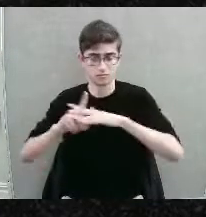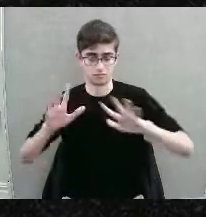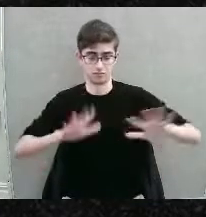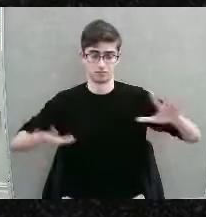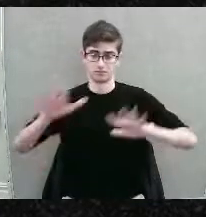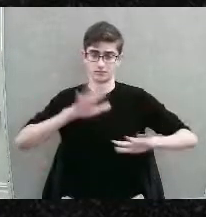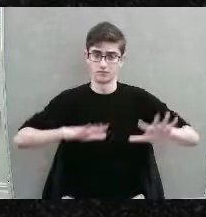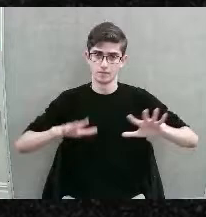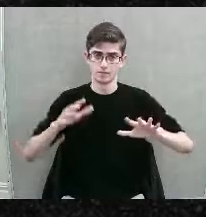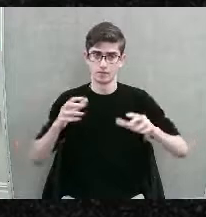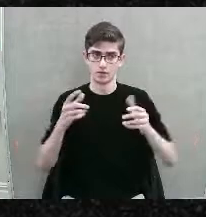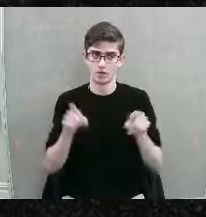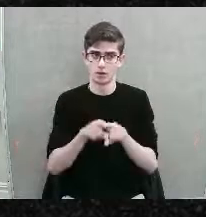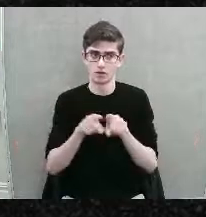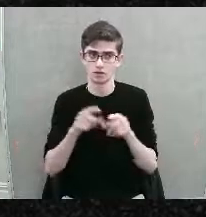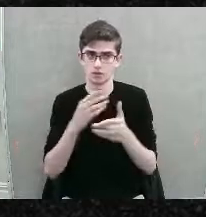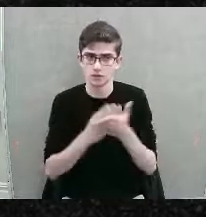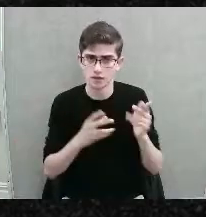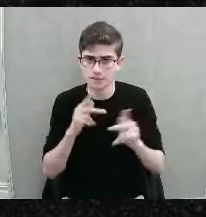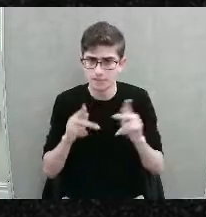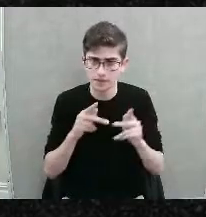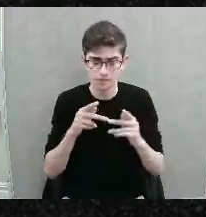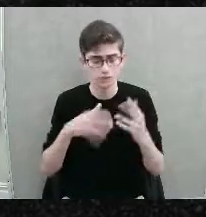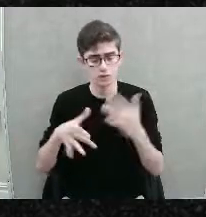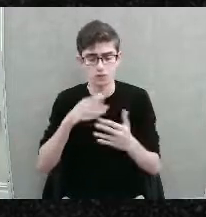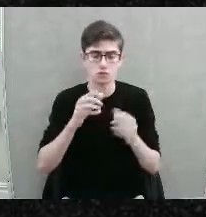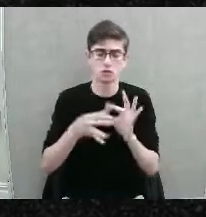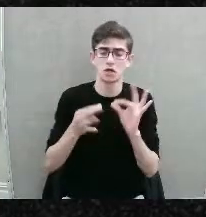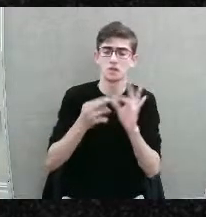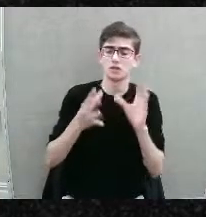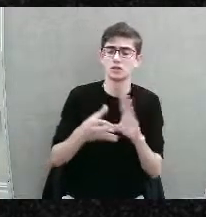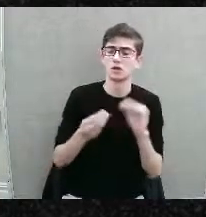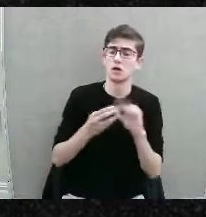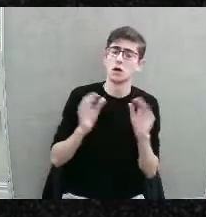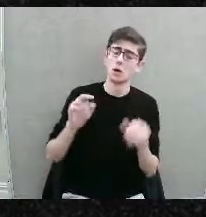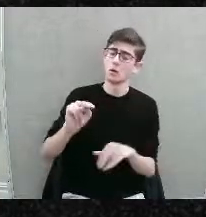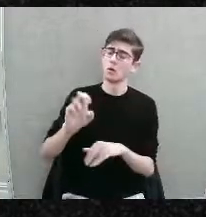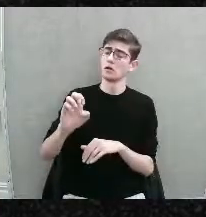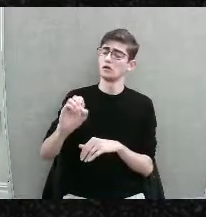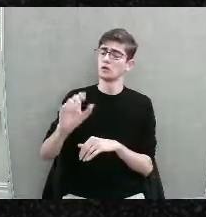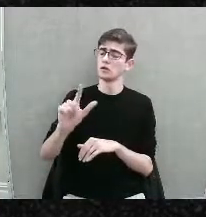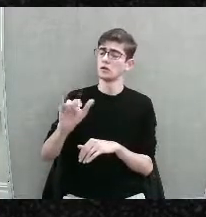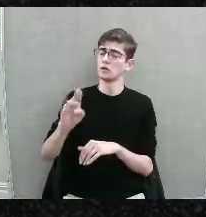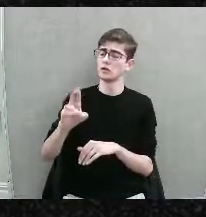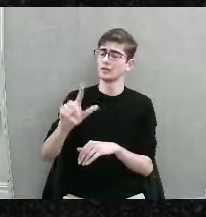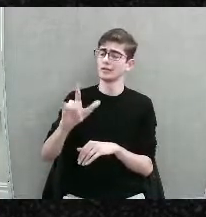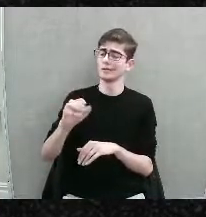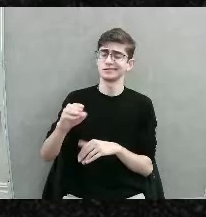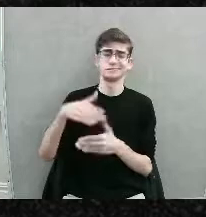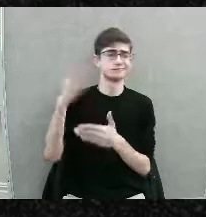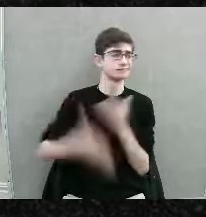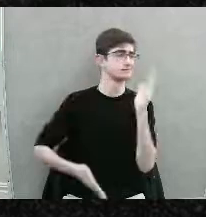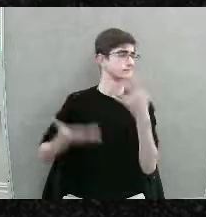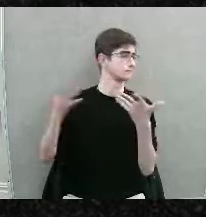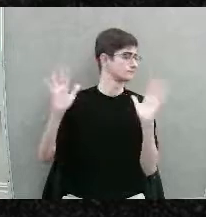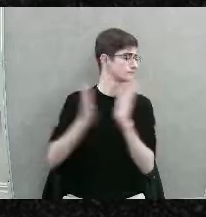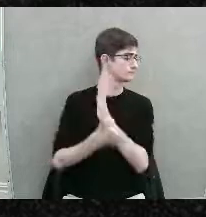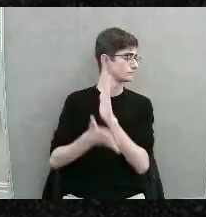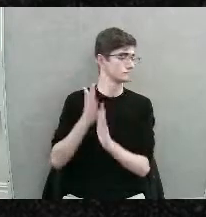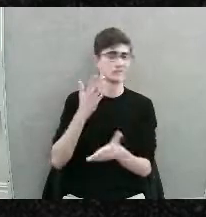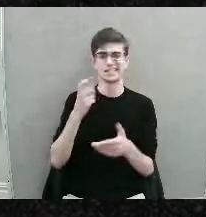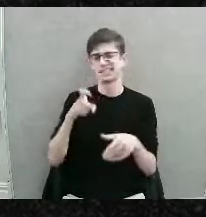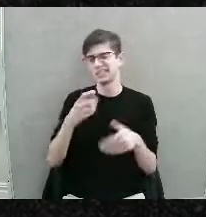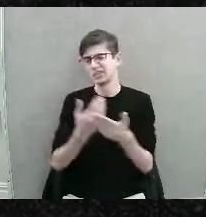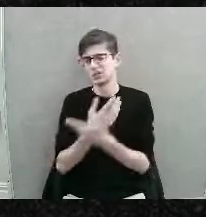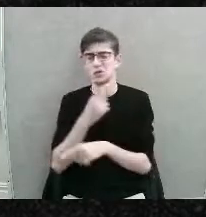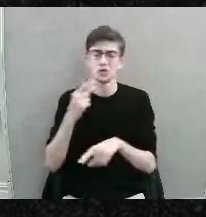sort of increasing talk among some social commentators that, you know, the era of neoliberalism was maybe over, and maybe we needed a new